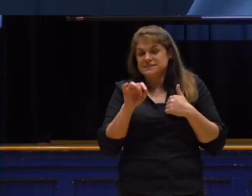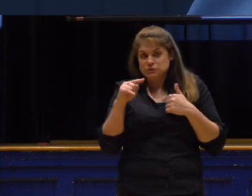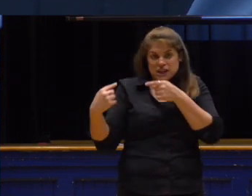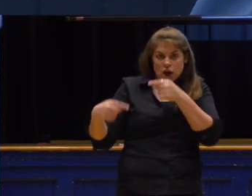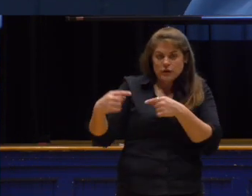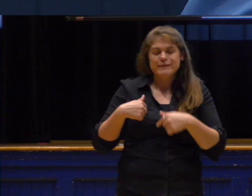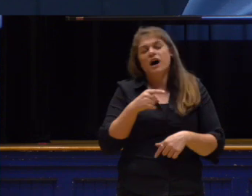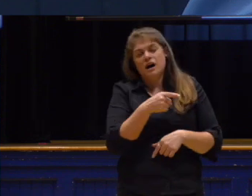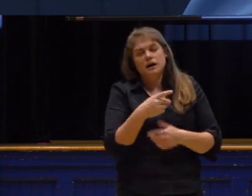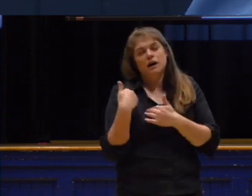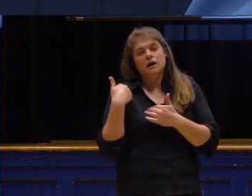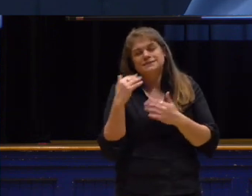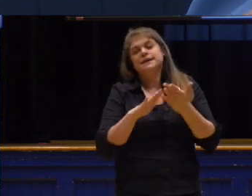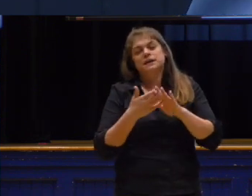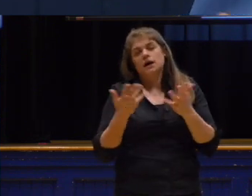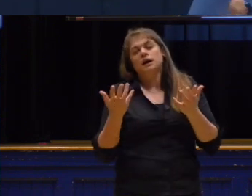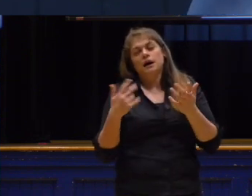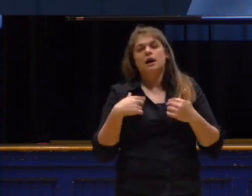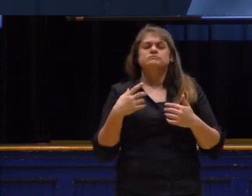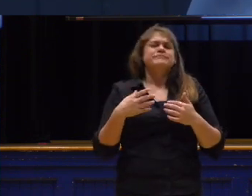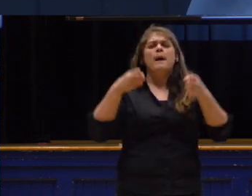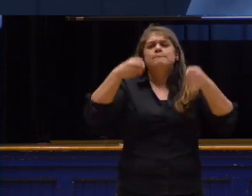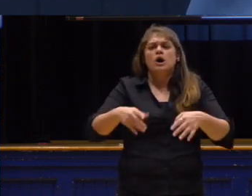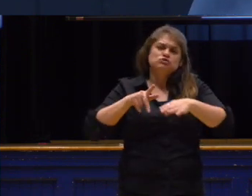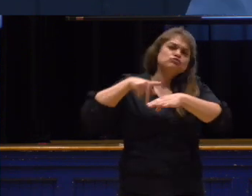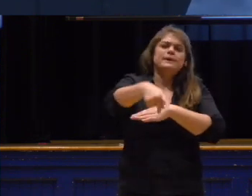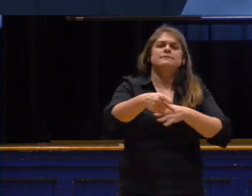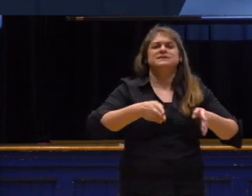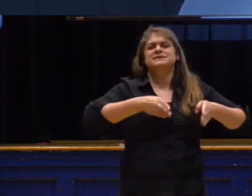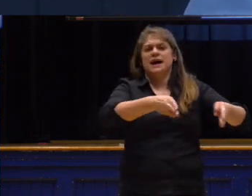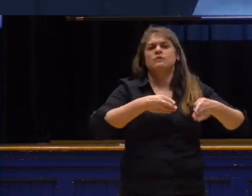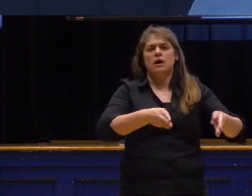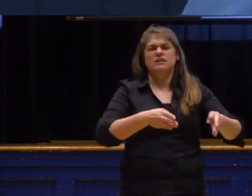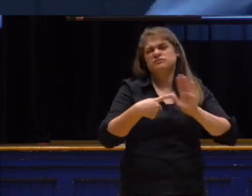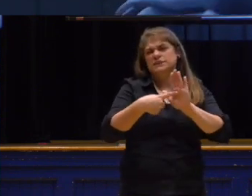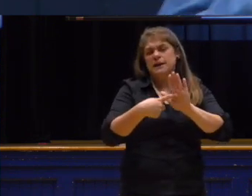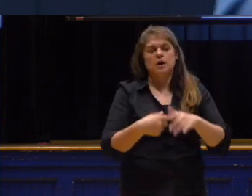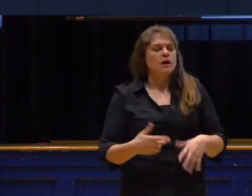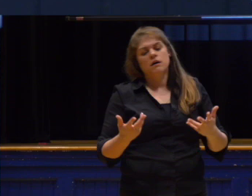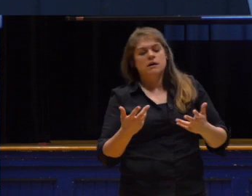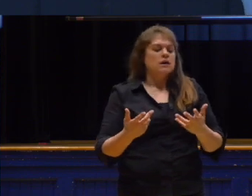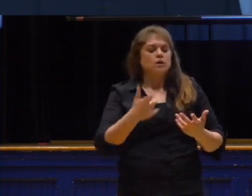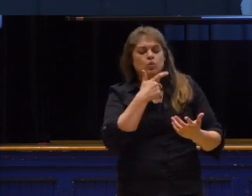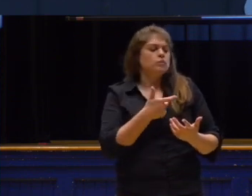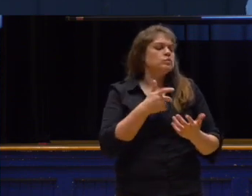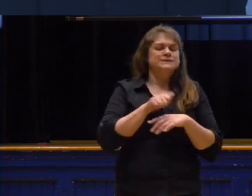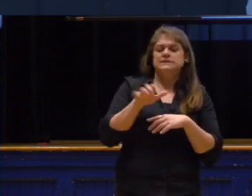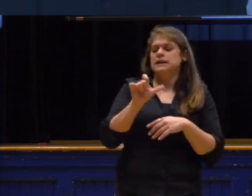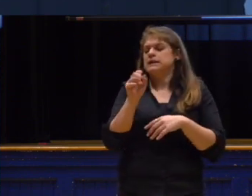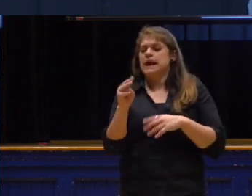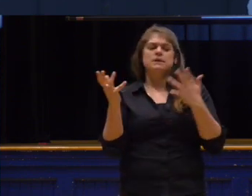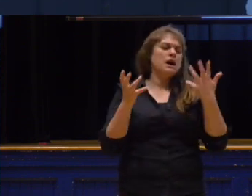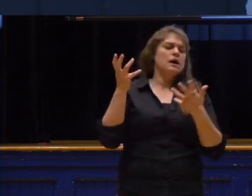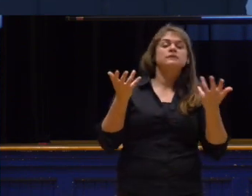MassDOT arguing, oh, well, that's a city problem. You know, somebody trips on a sidewalk, as an example. It's like, okay, who should that claim